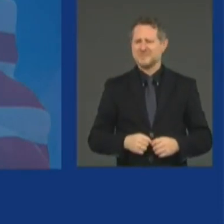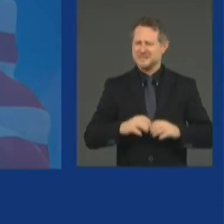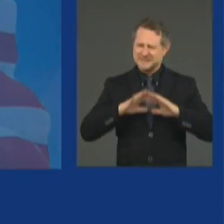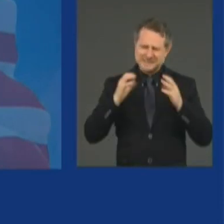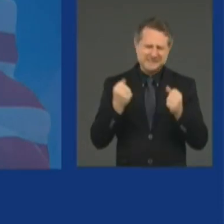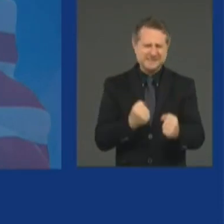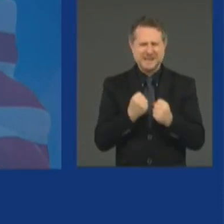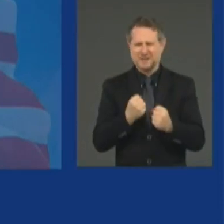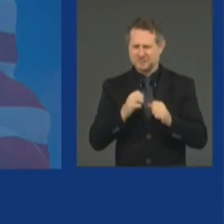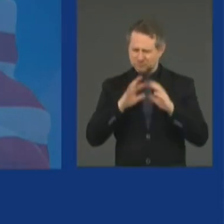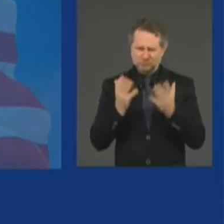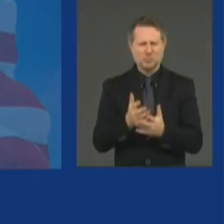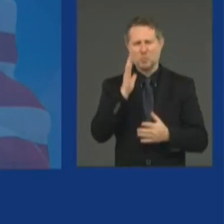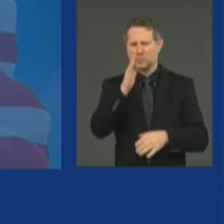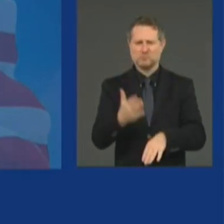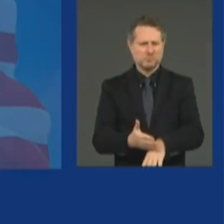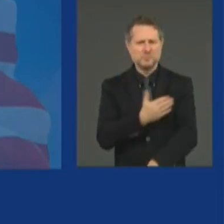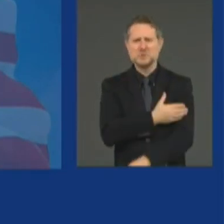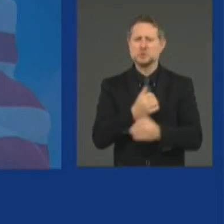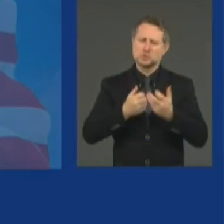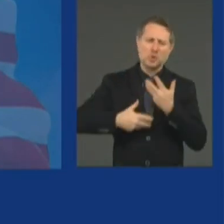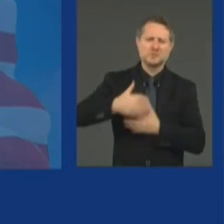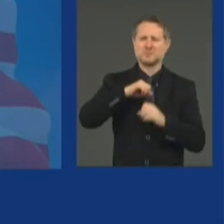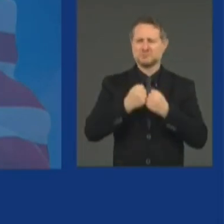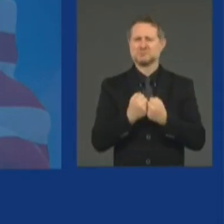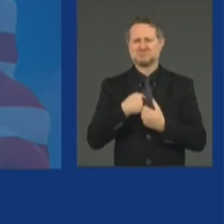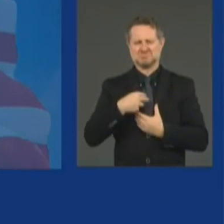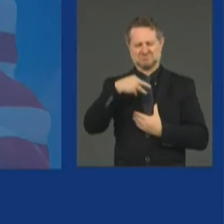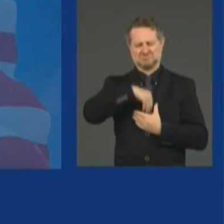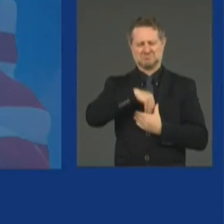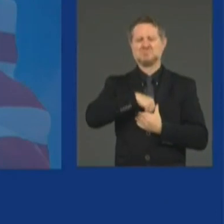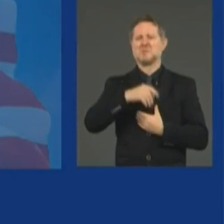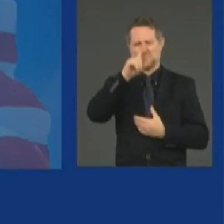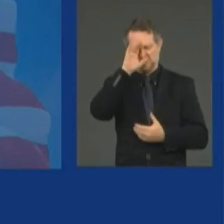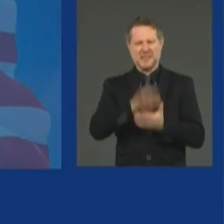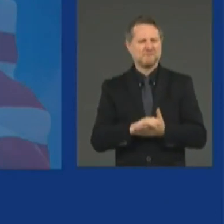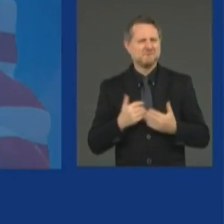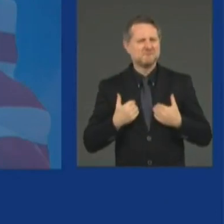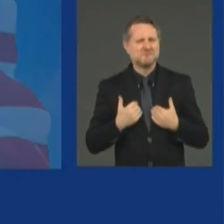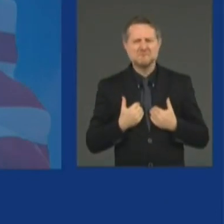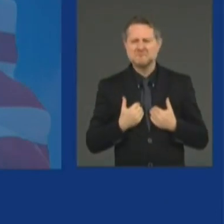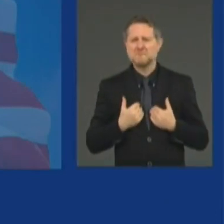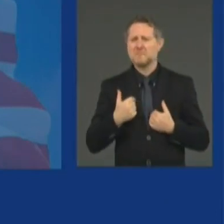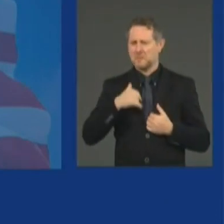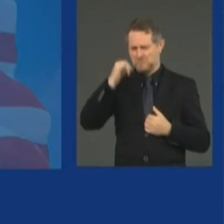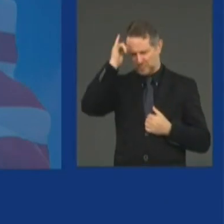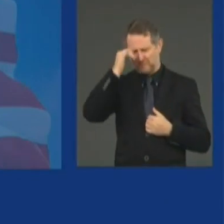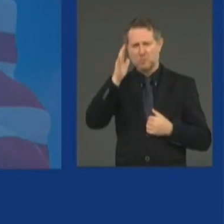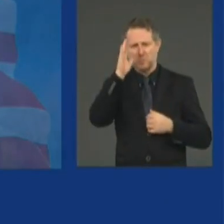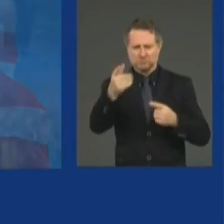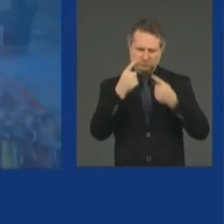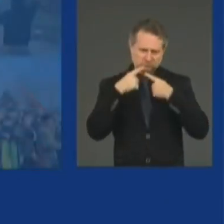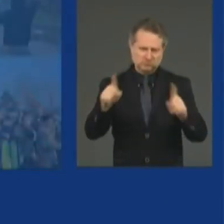for what we went through. I believe that. And we're going to have a stronger Buffalo, a stronger New York, and a stronger